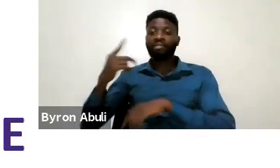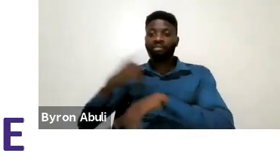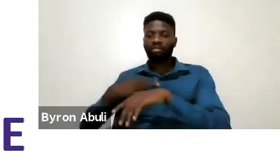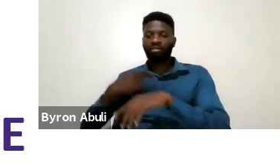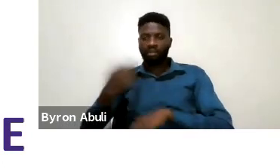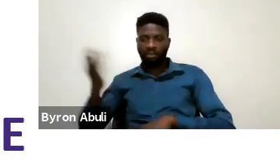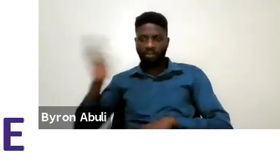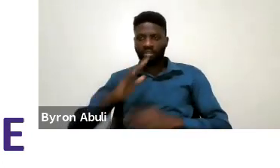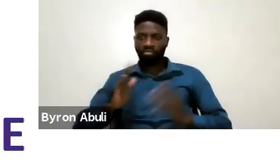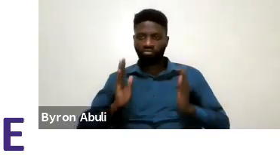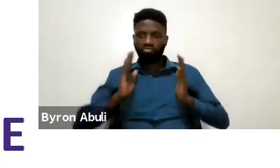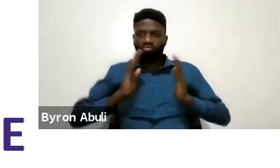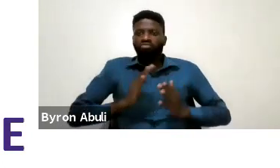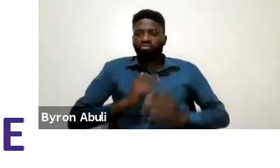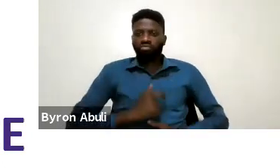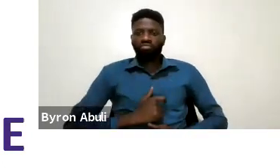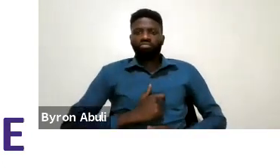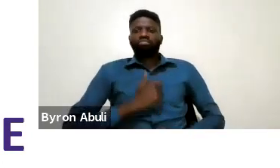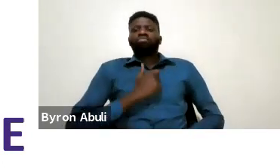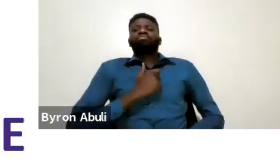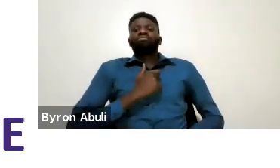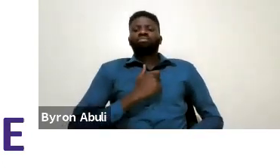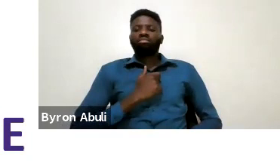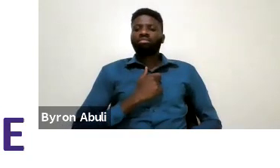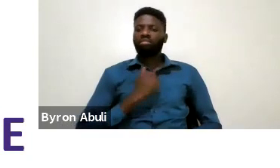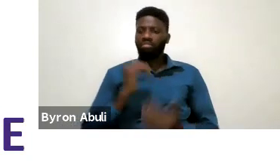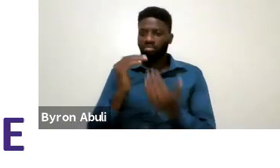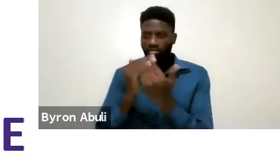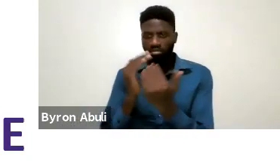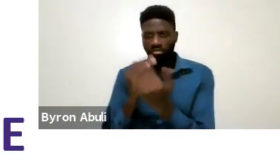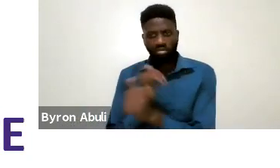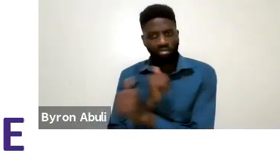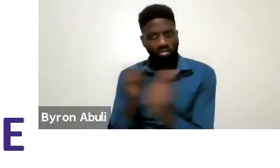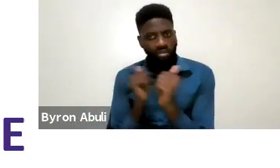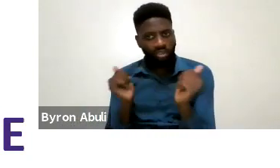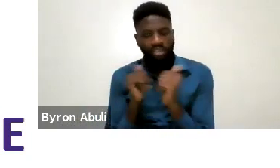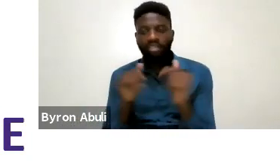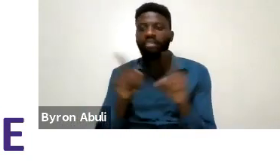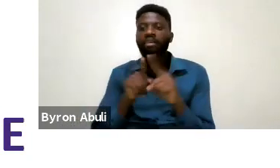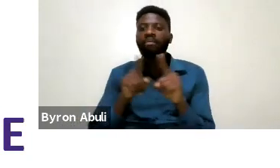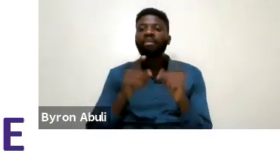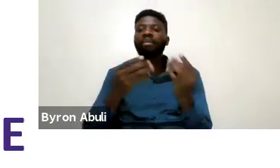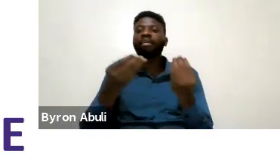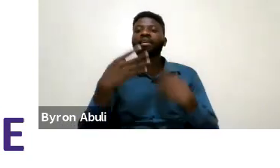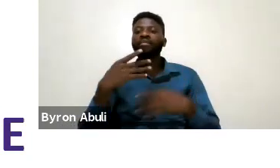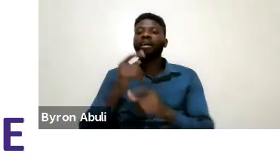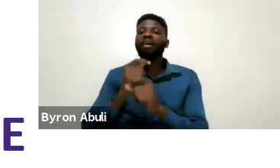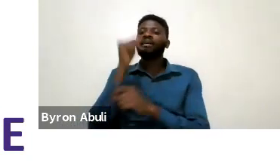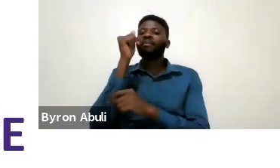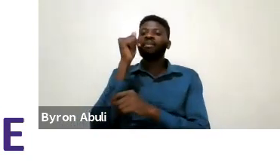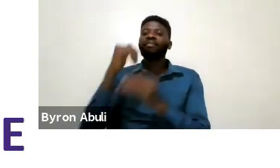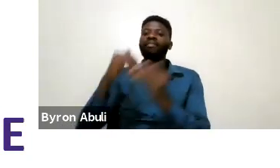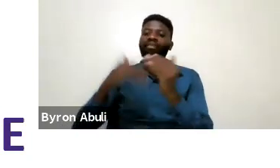suit, they attended to me very well and even gave me an umbrella so that I come next